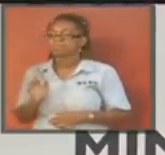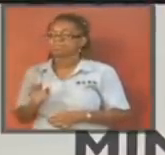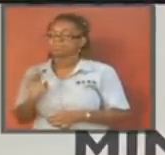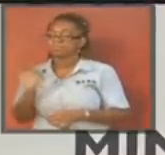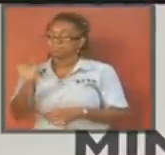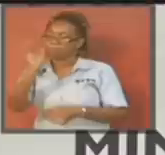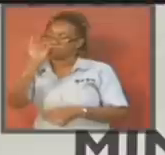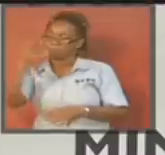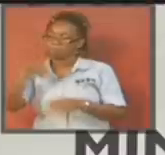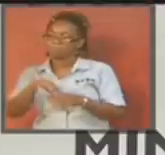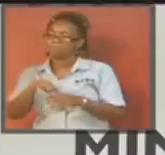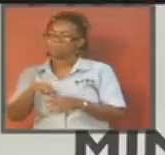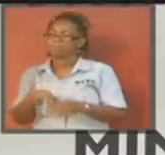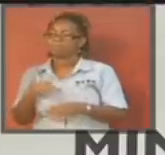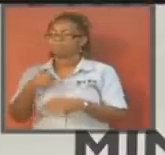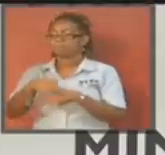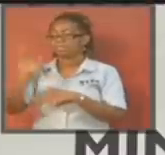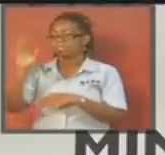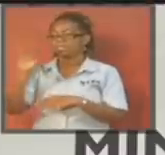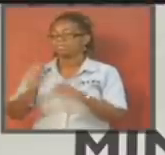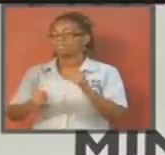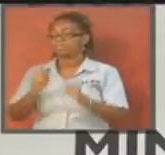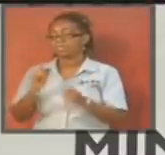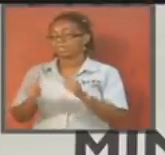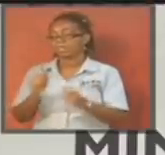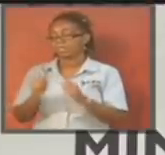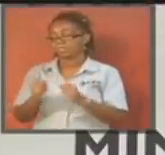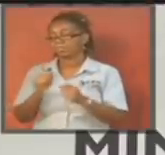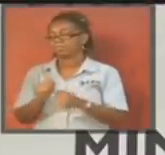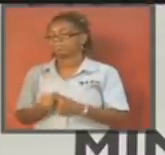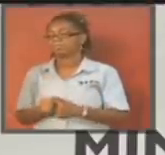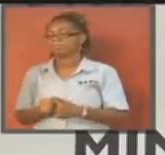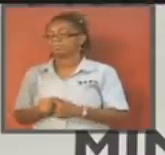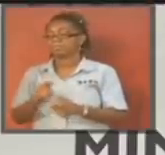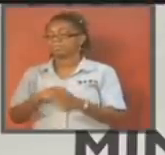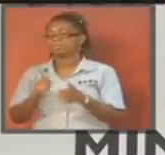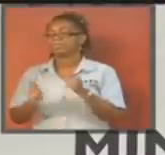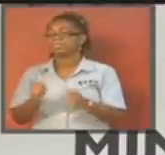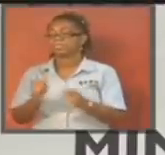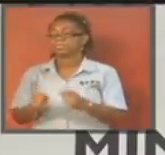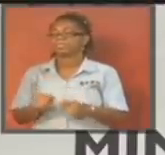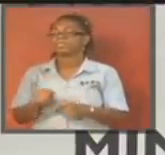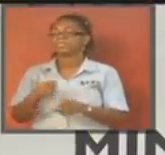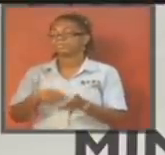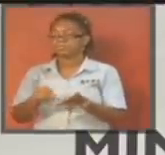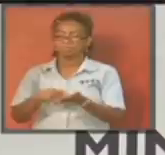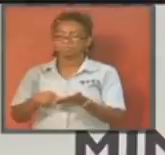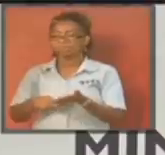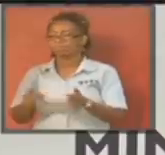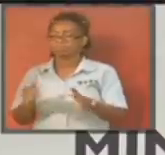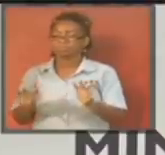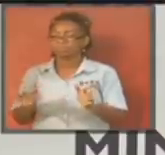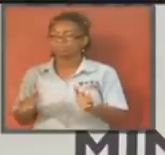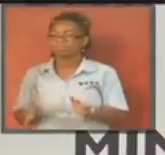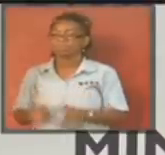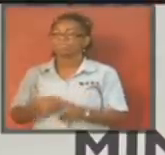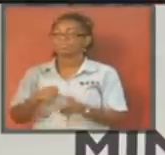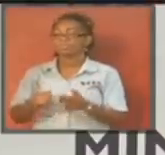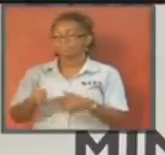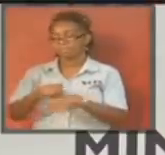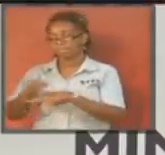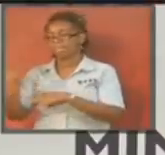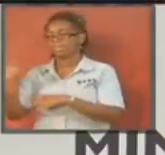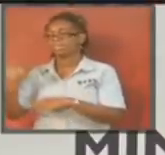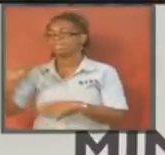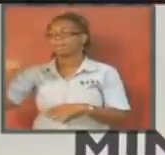and that normally comes, and there's usually a turnaround time, I would say, between 2 to 3 days in the best of circumstances. Generally speaking, as